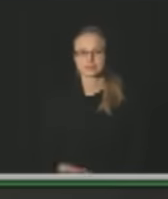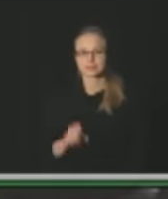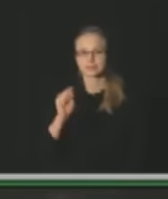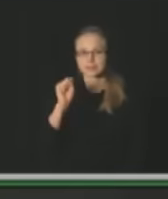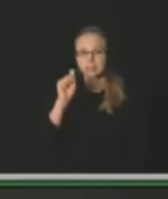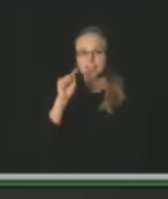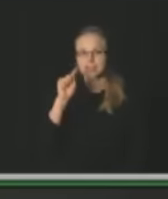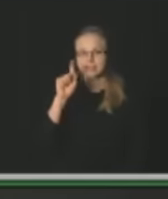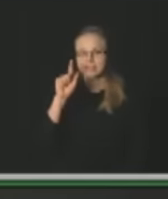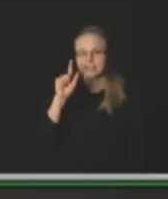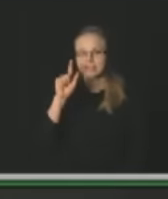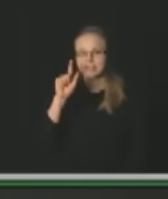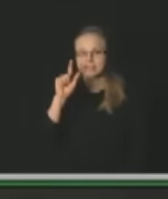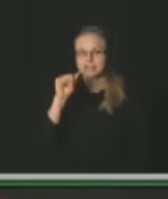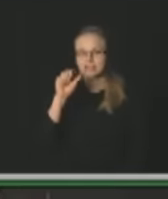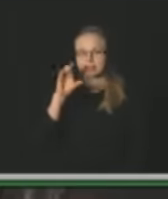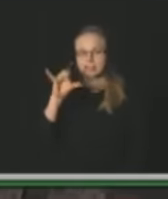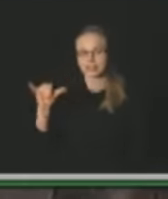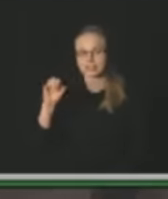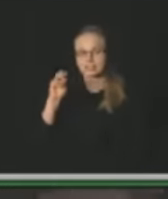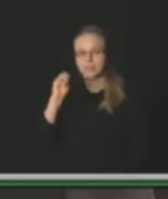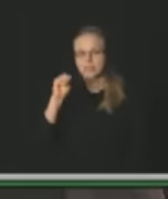Stacy Middlebrook.